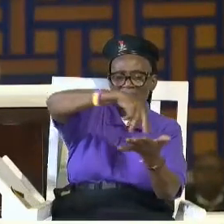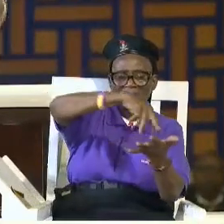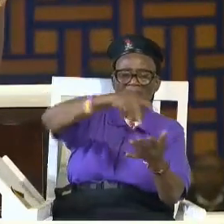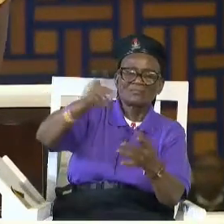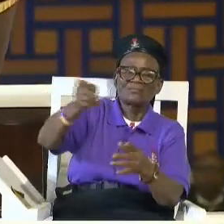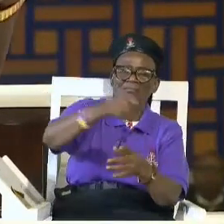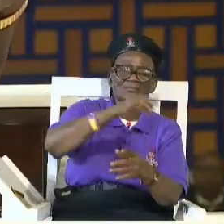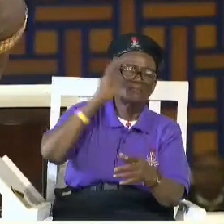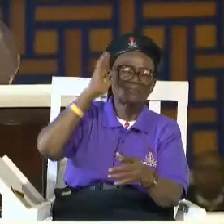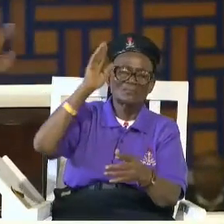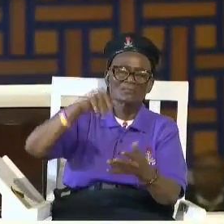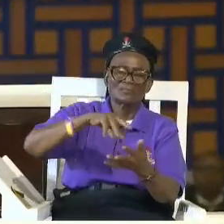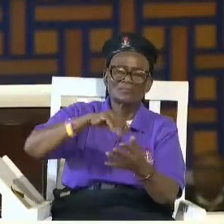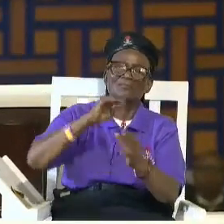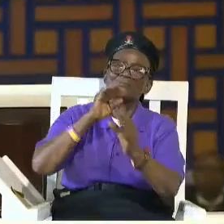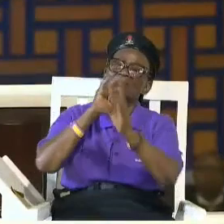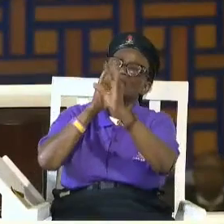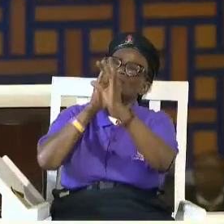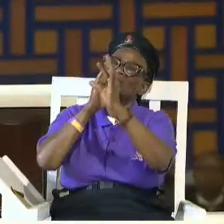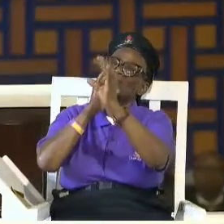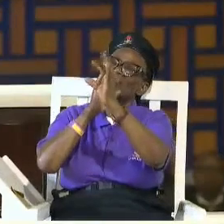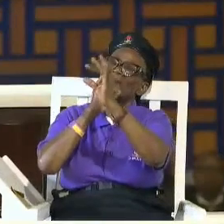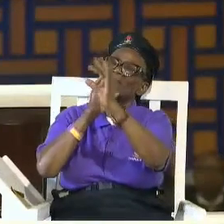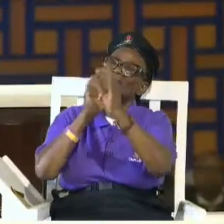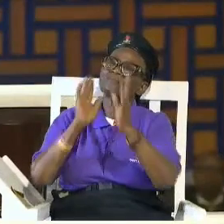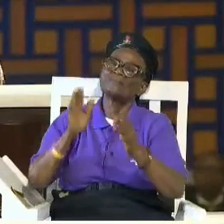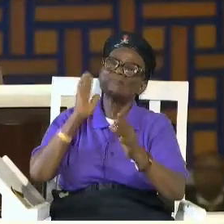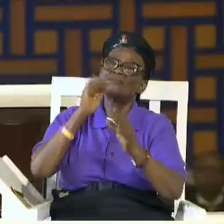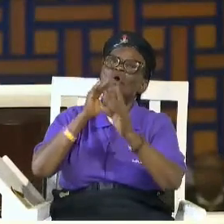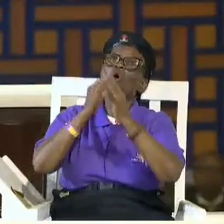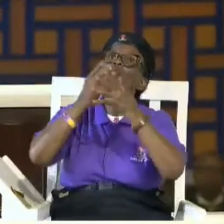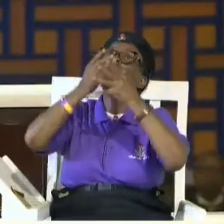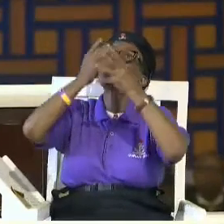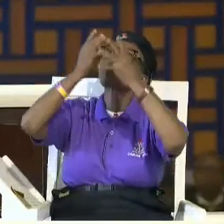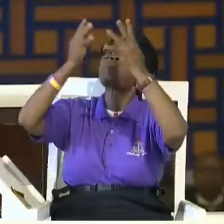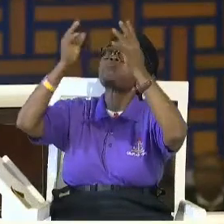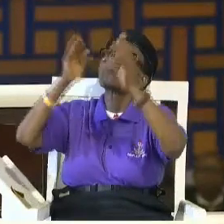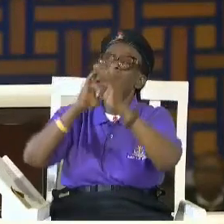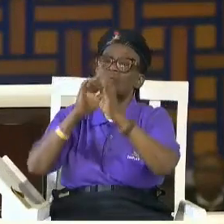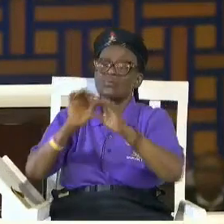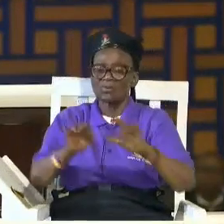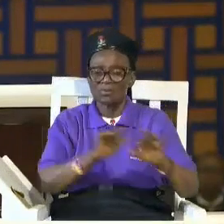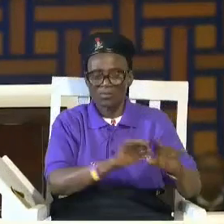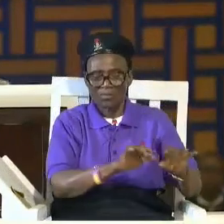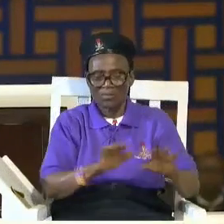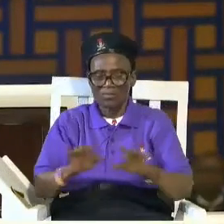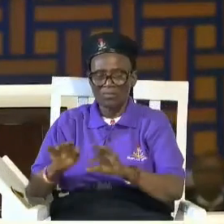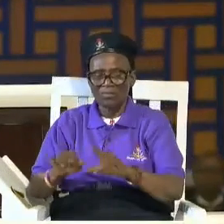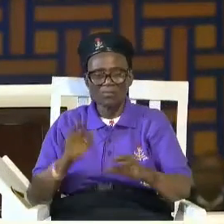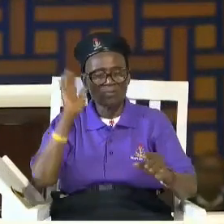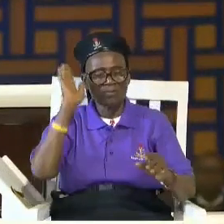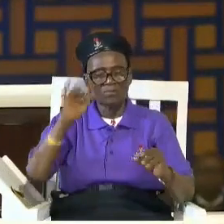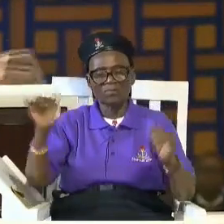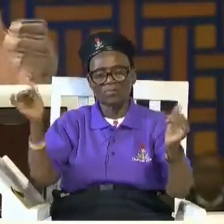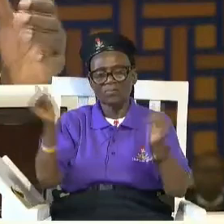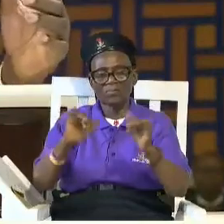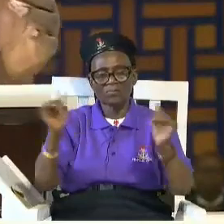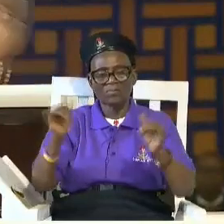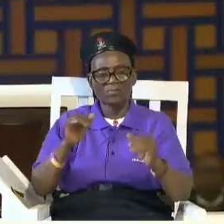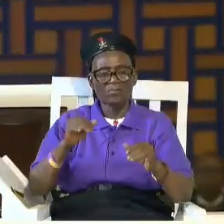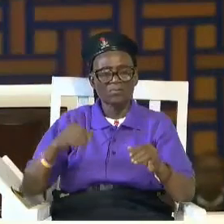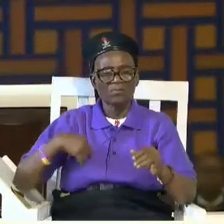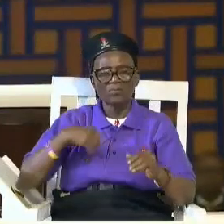The trumpeter will blow their trumpet. The organist will play. We